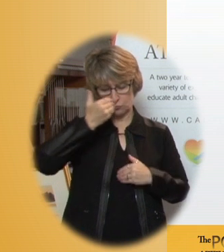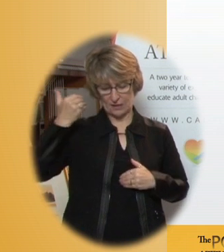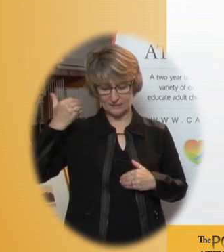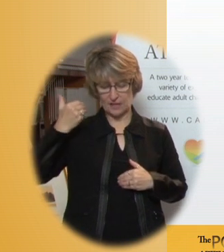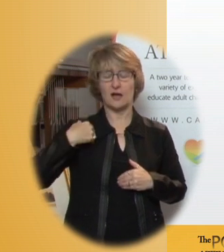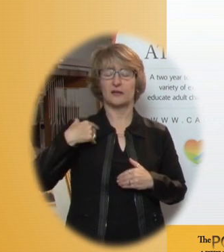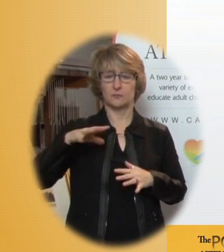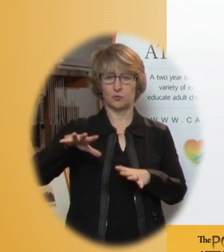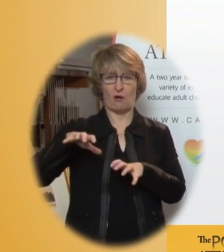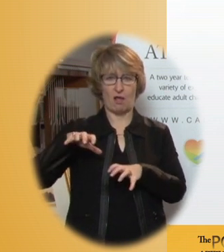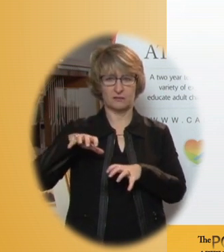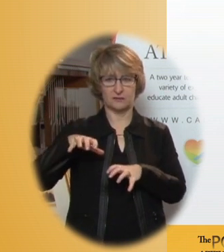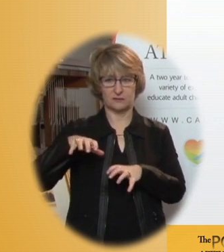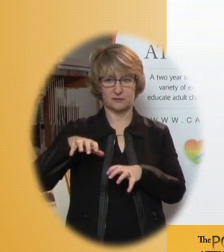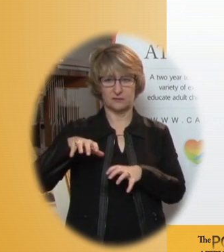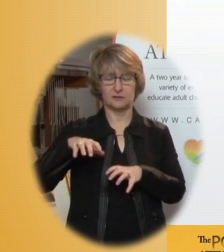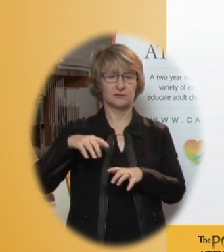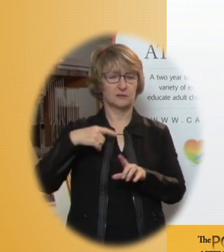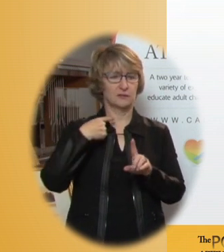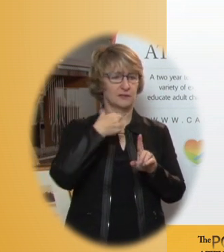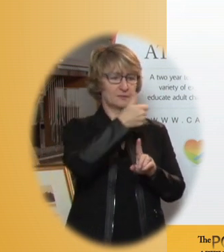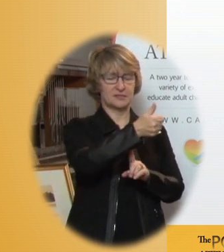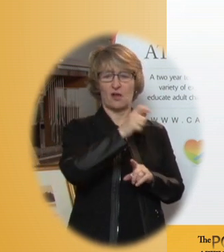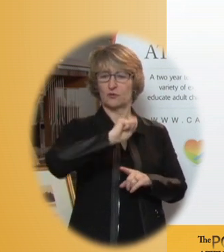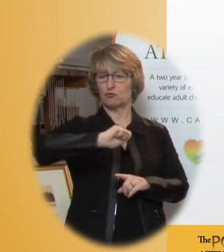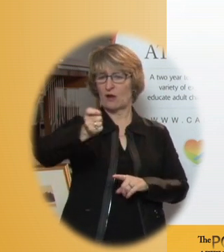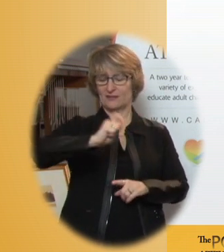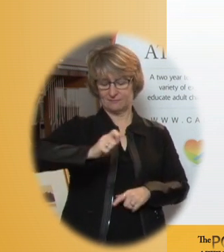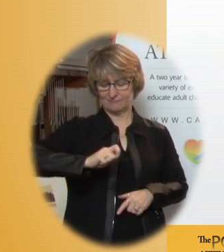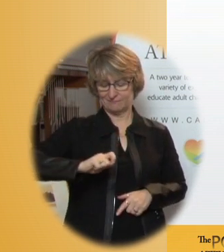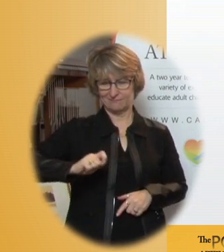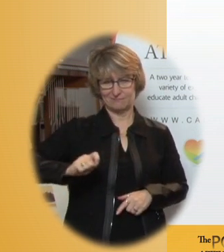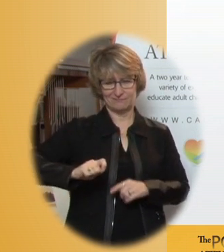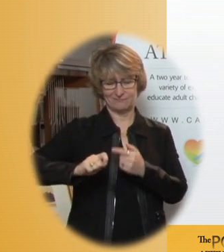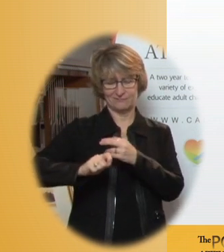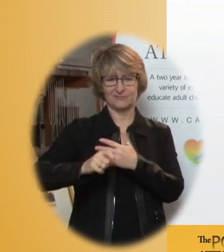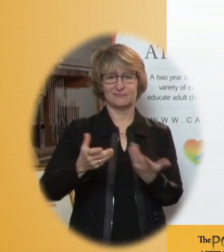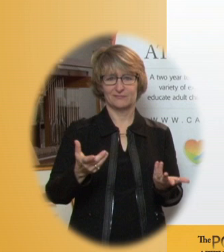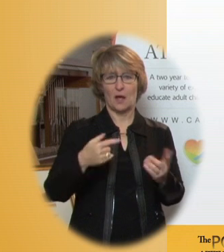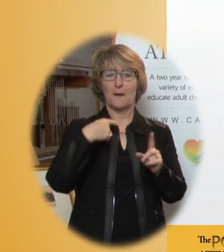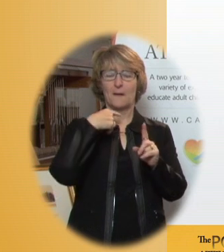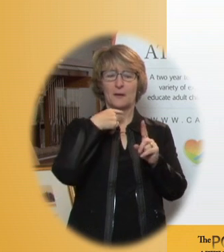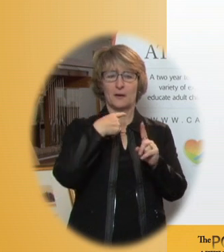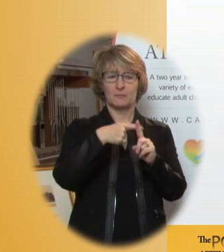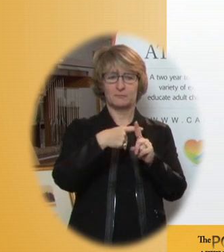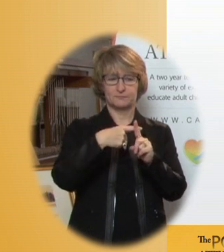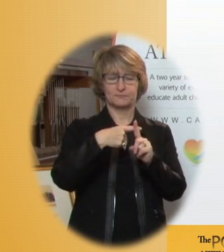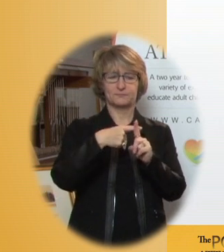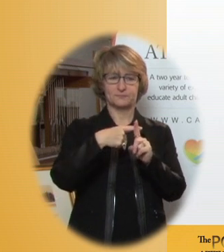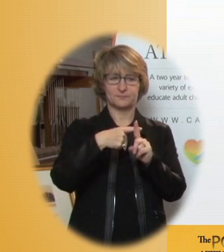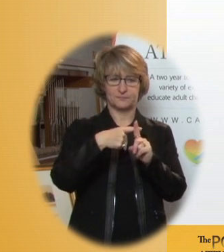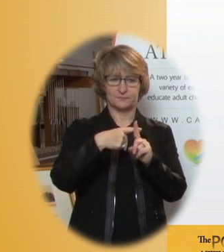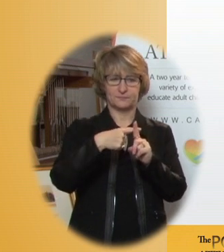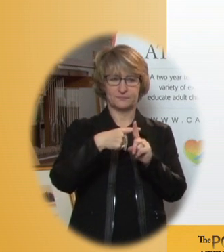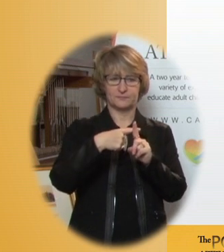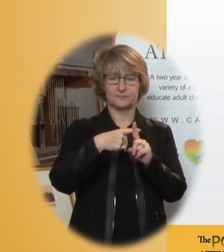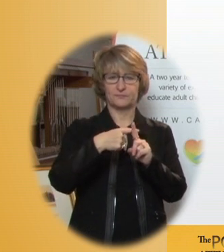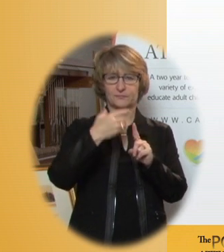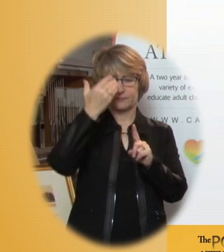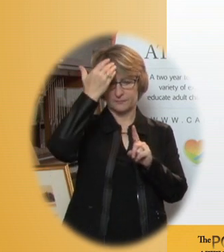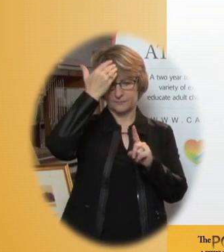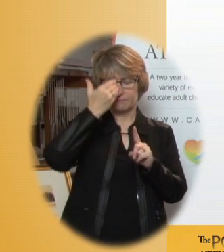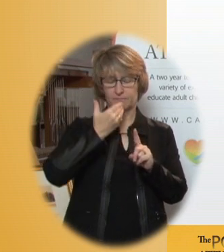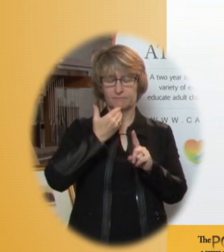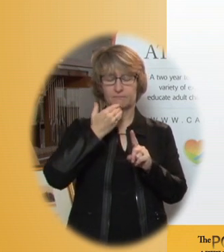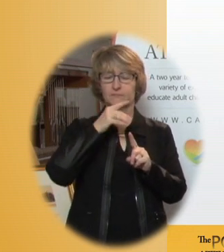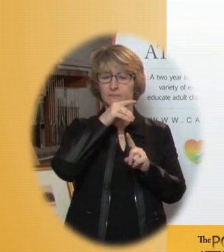paralysis. So he's also right-handed. And he also had aphasia. He was aphasic, which means that he loses his